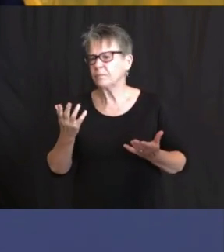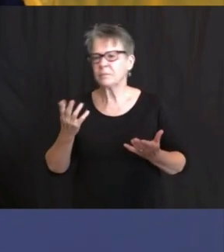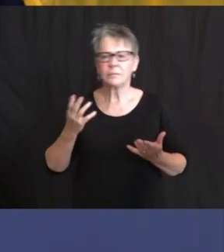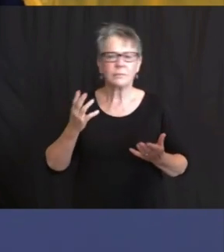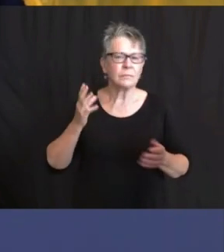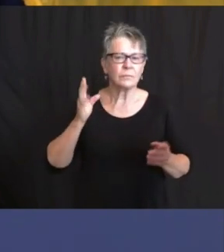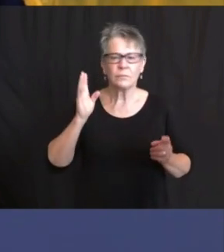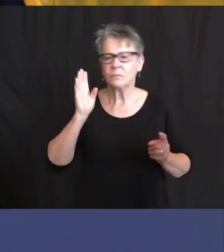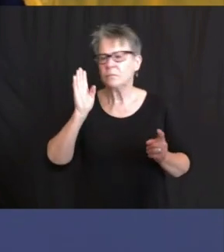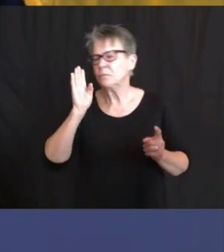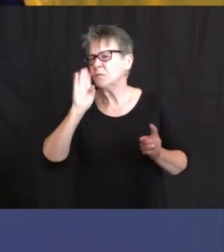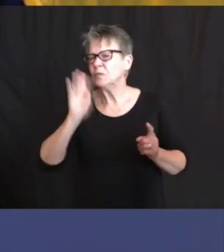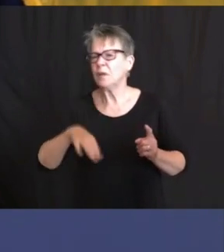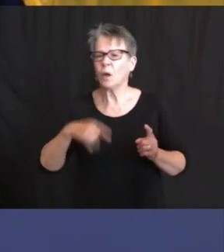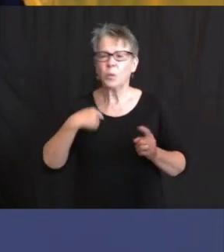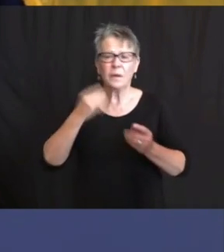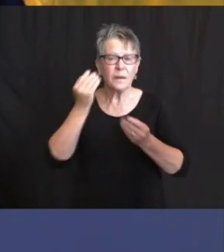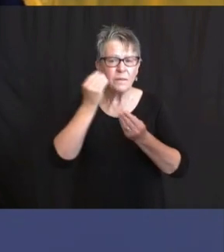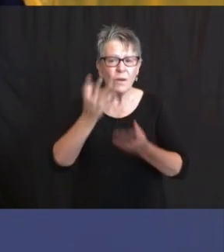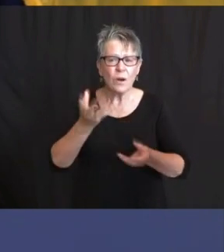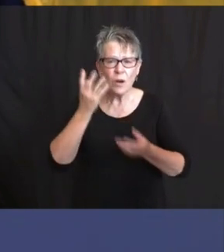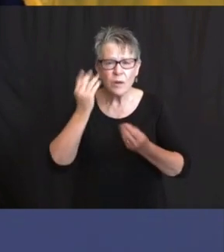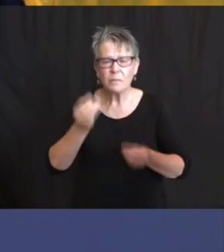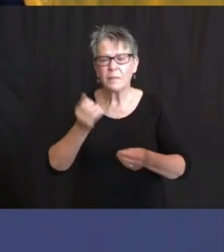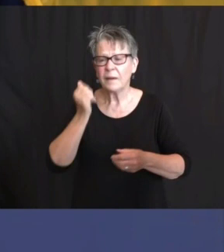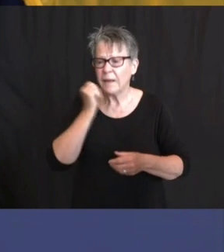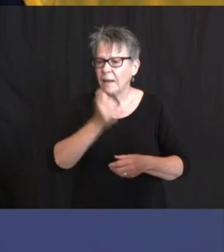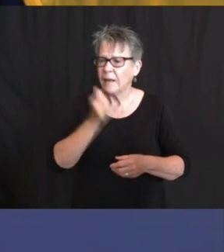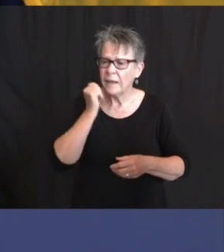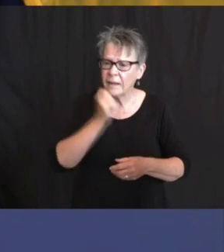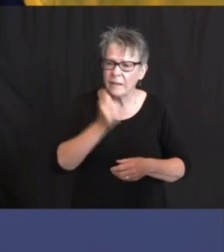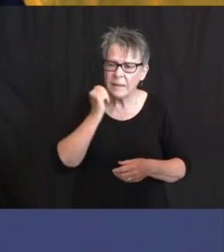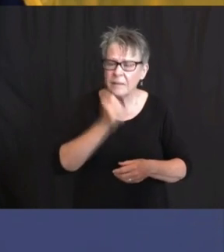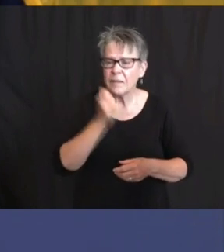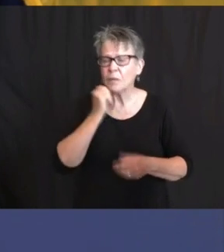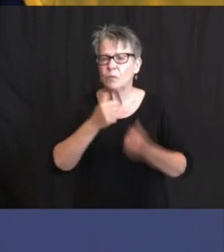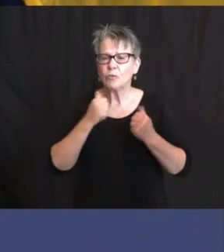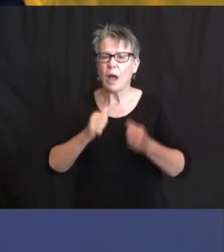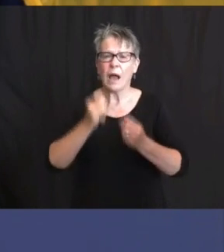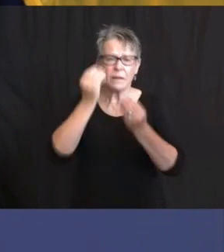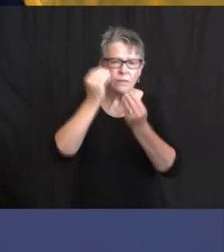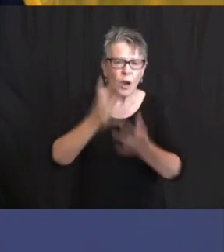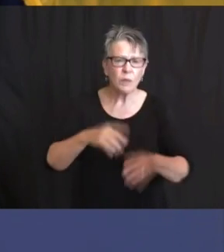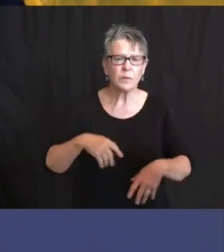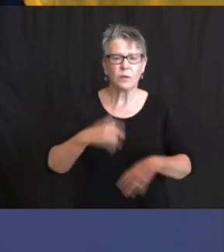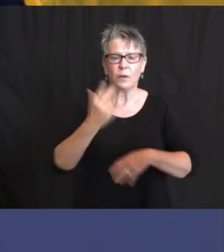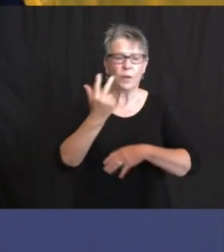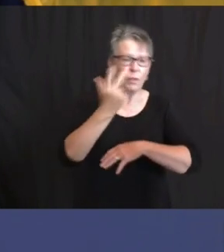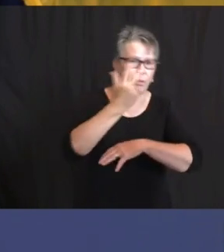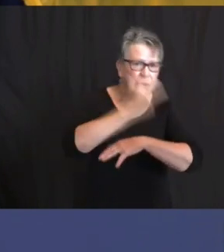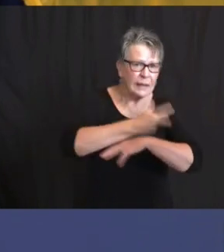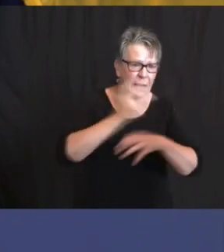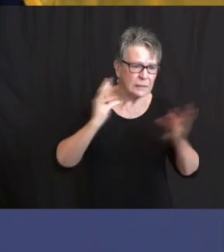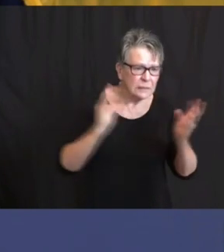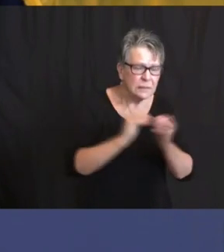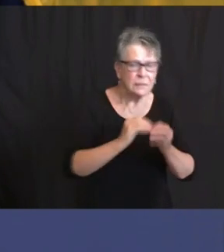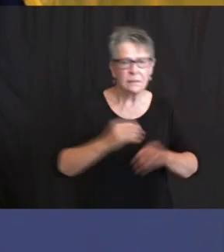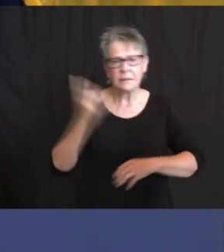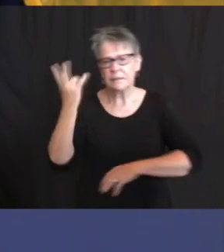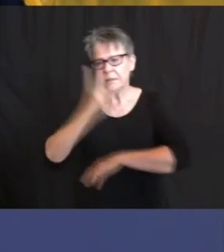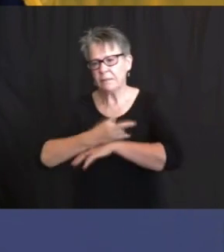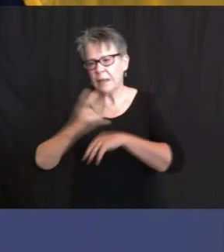5 to 7, 3 to 7 day trend in the combination, I think, of spot positivity, rate of transmission, new